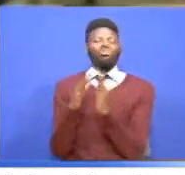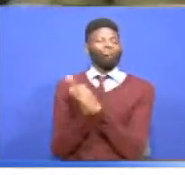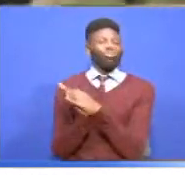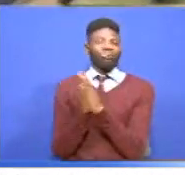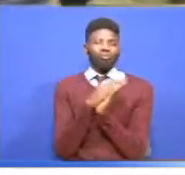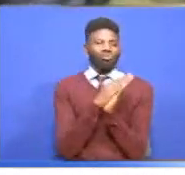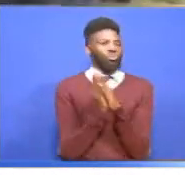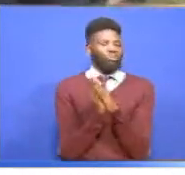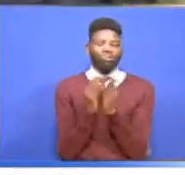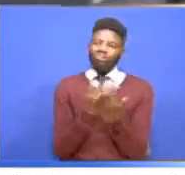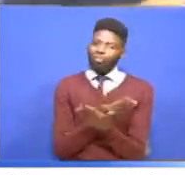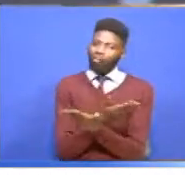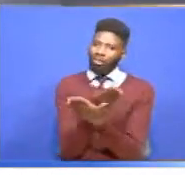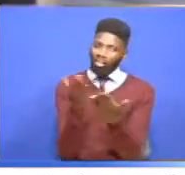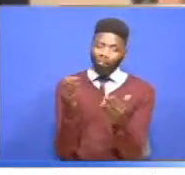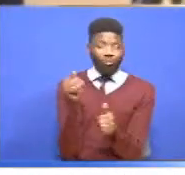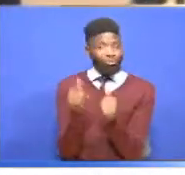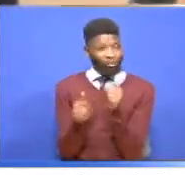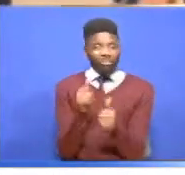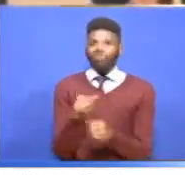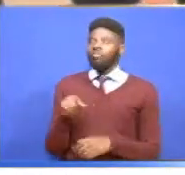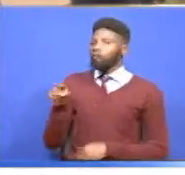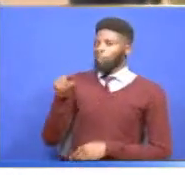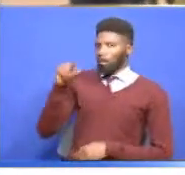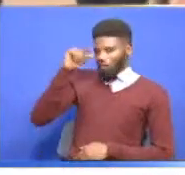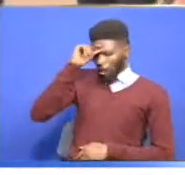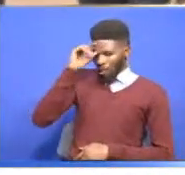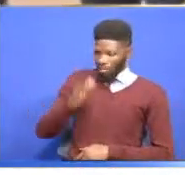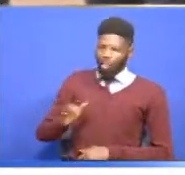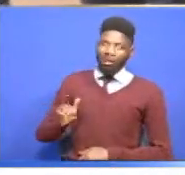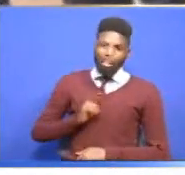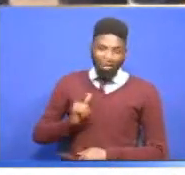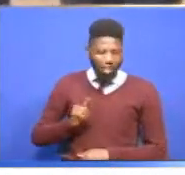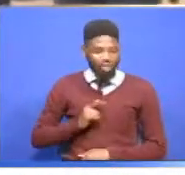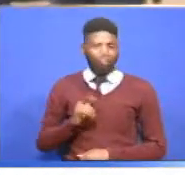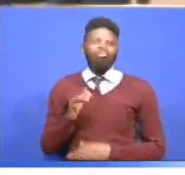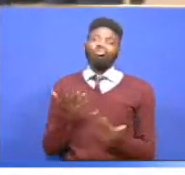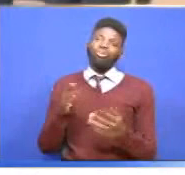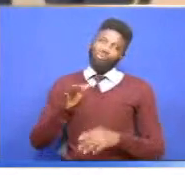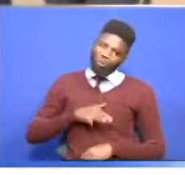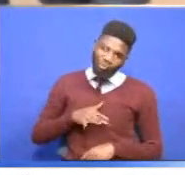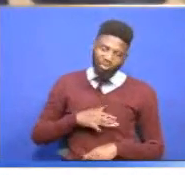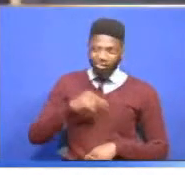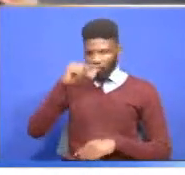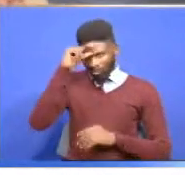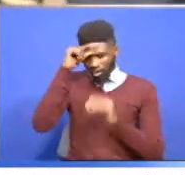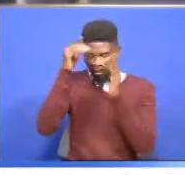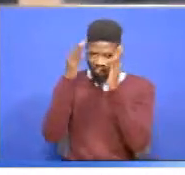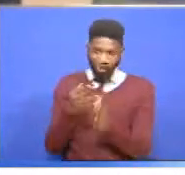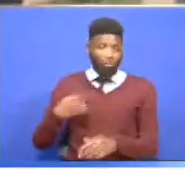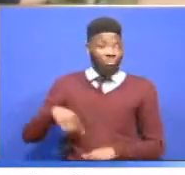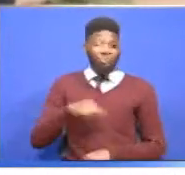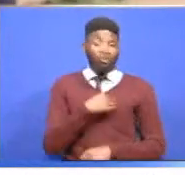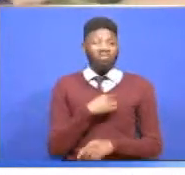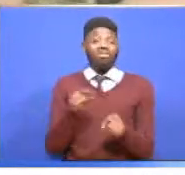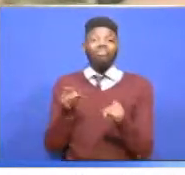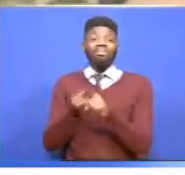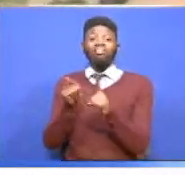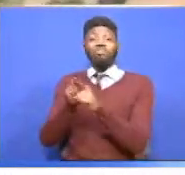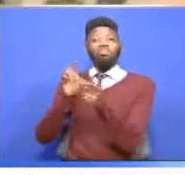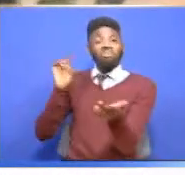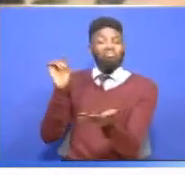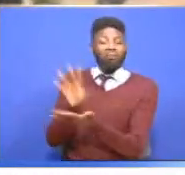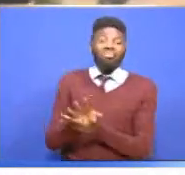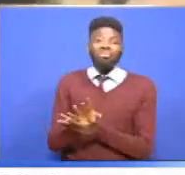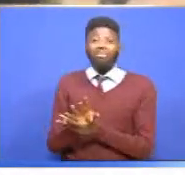that this is a governor, this is a lady governor, this is a madam governor, whatever. We are not impeaching a lady. We